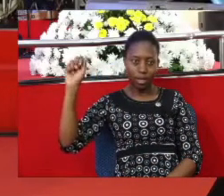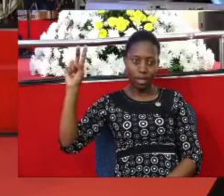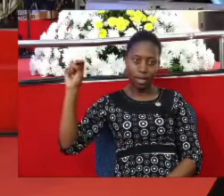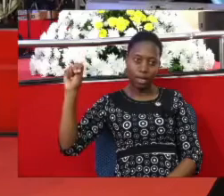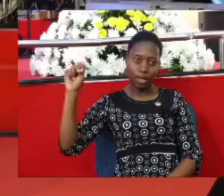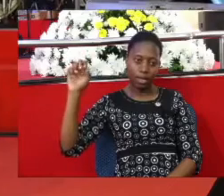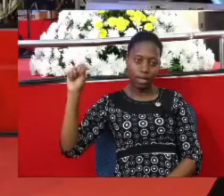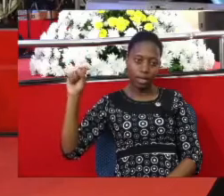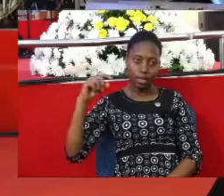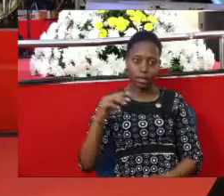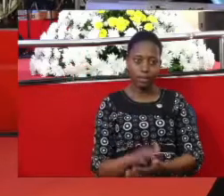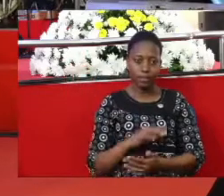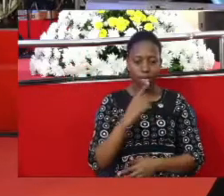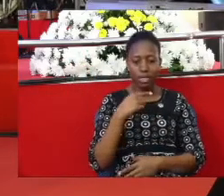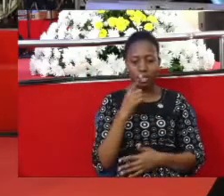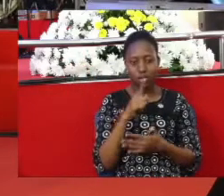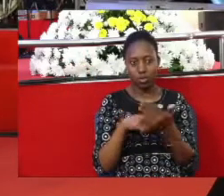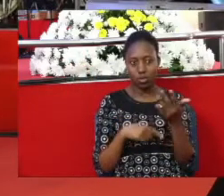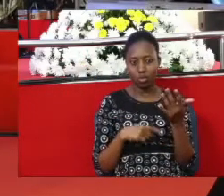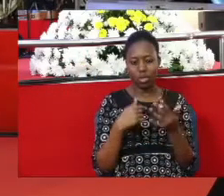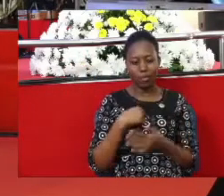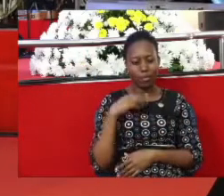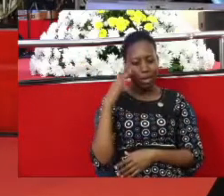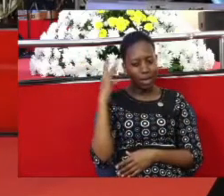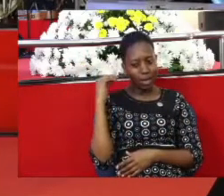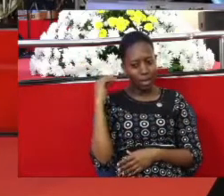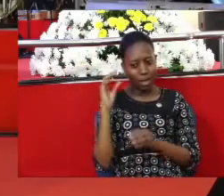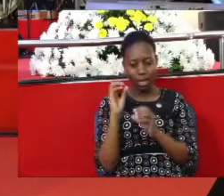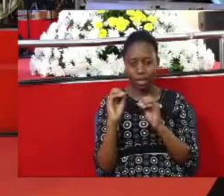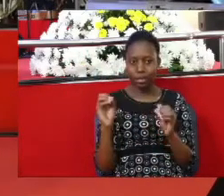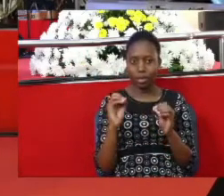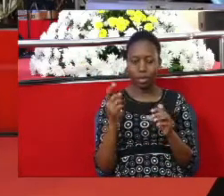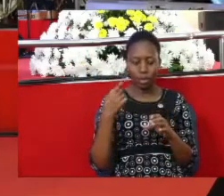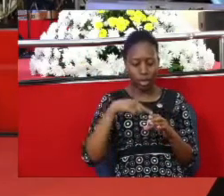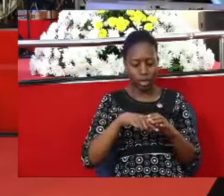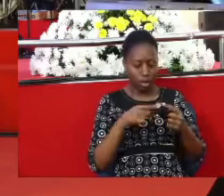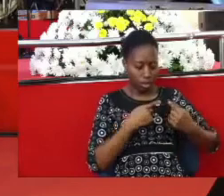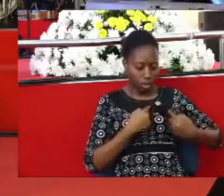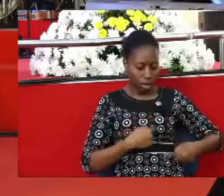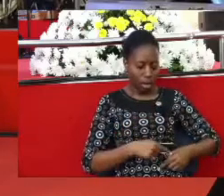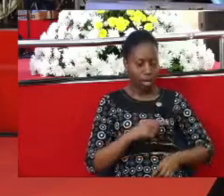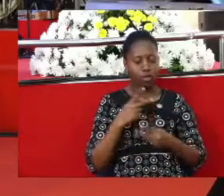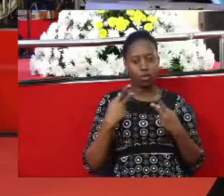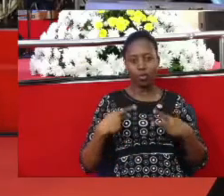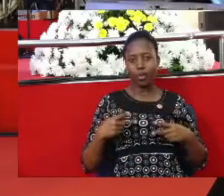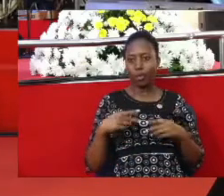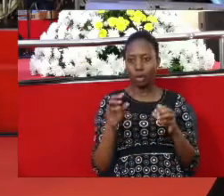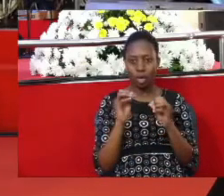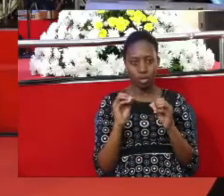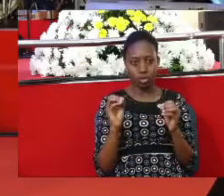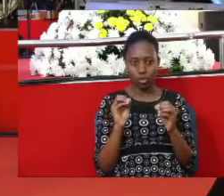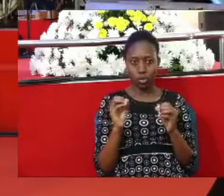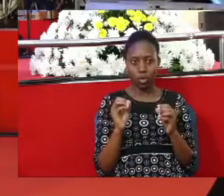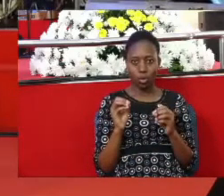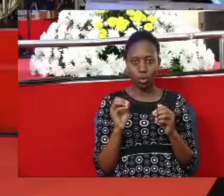heard, nor have entered into the heart of men The things which God has prepared for those